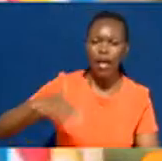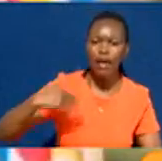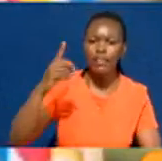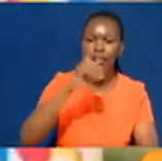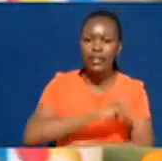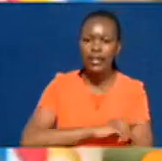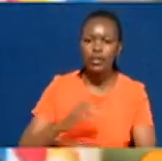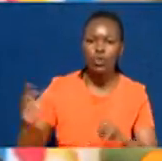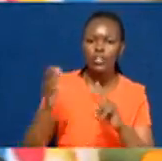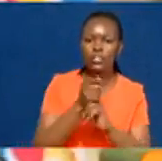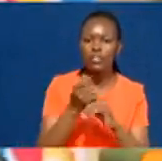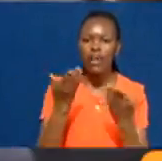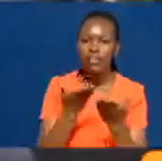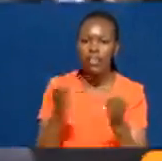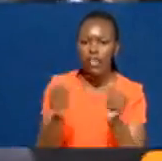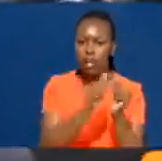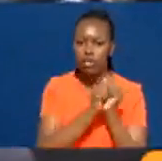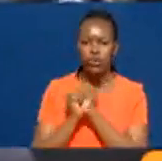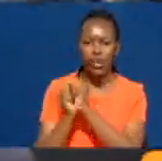together.